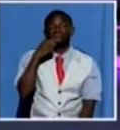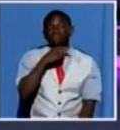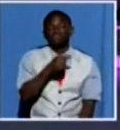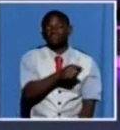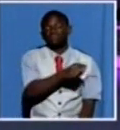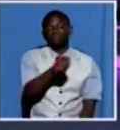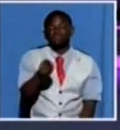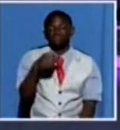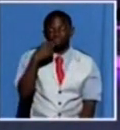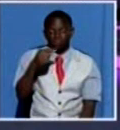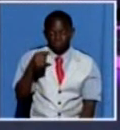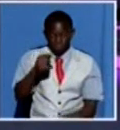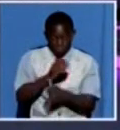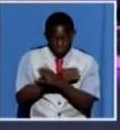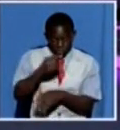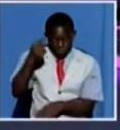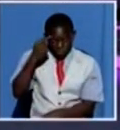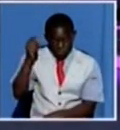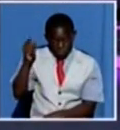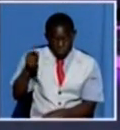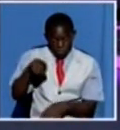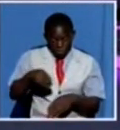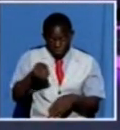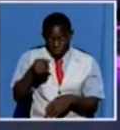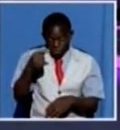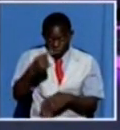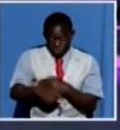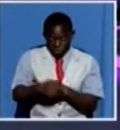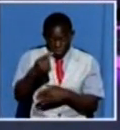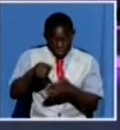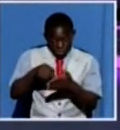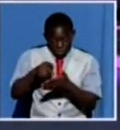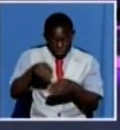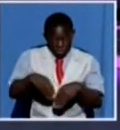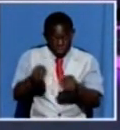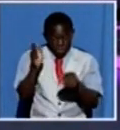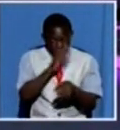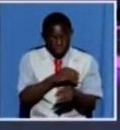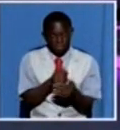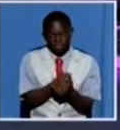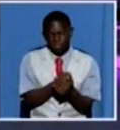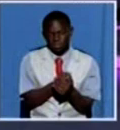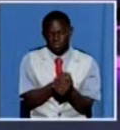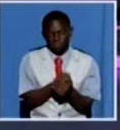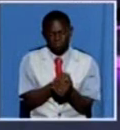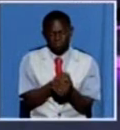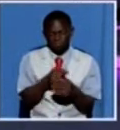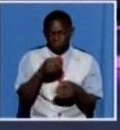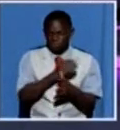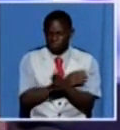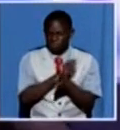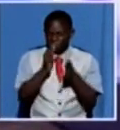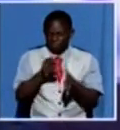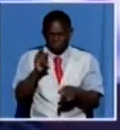the top plazas. Which top plazas have been sold? No, they've given a private person to manage the top plazas. Now, Zambian people will see that National